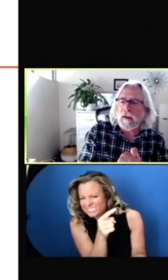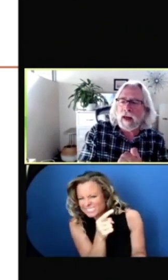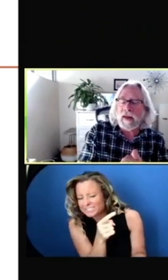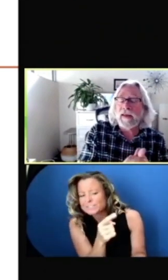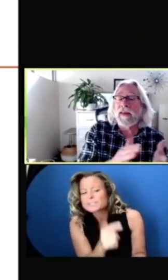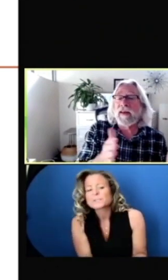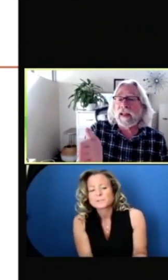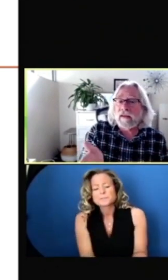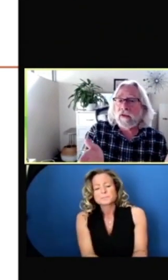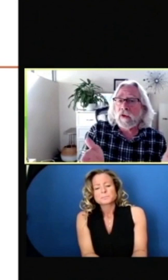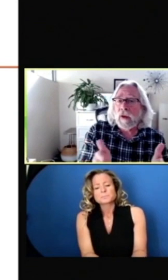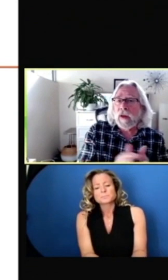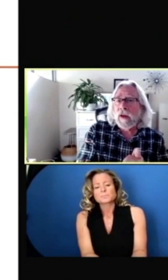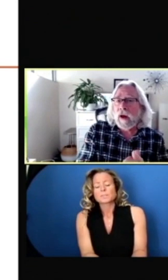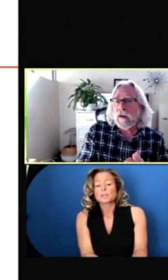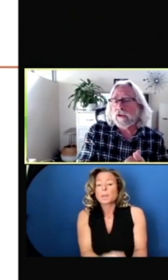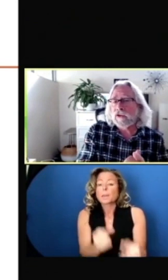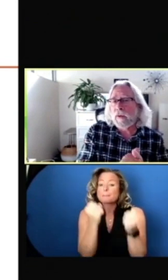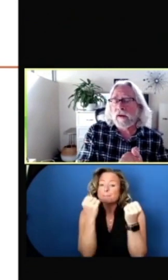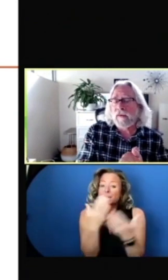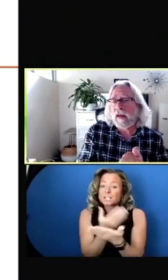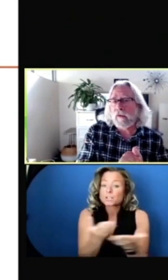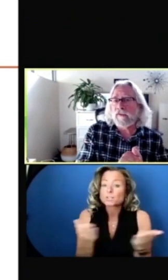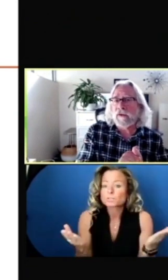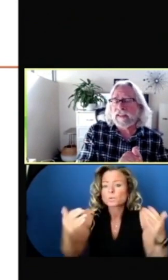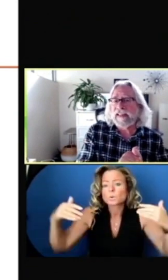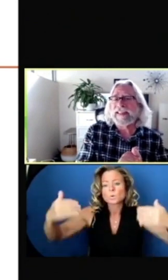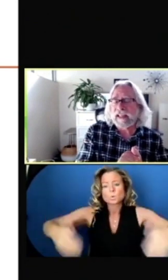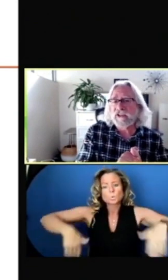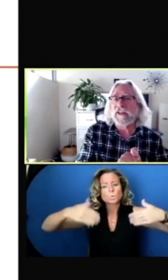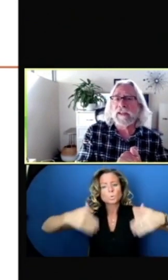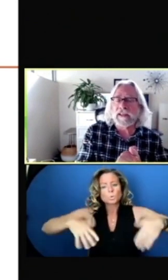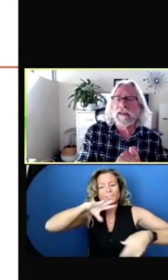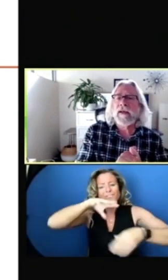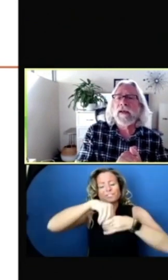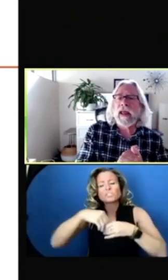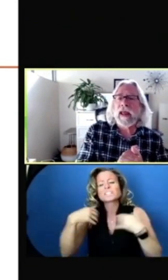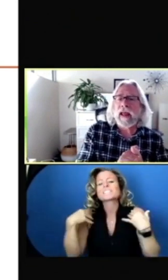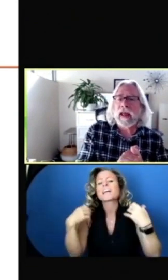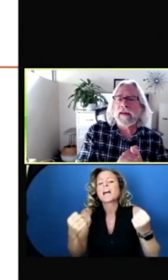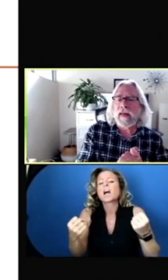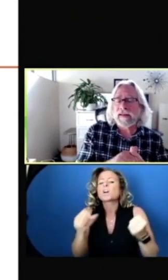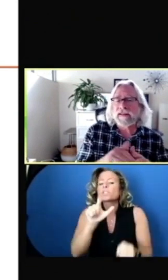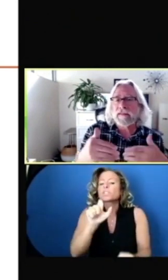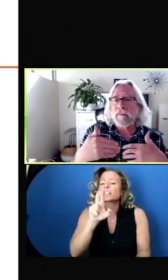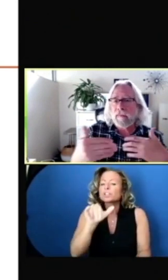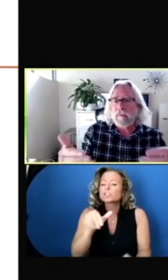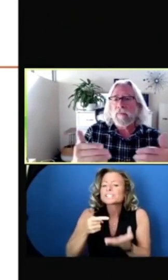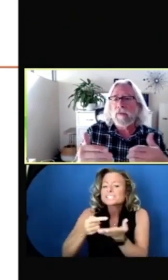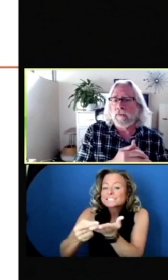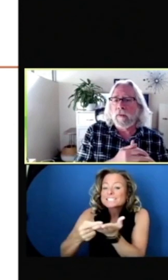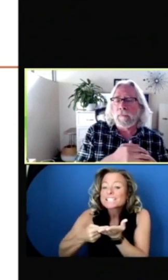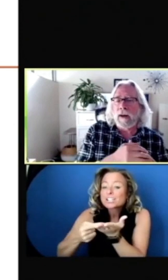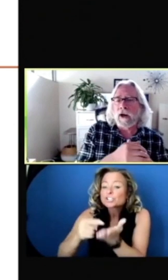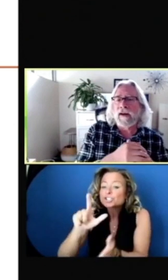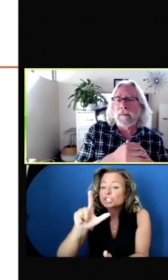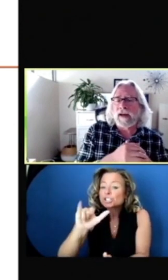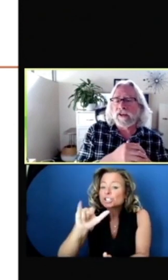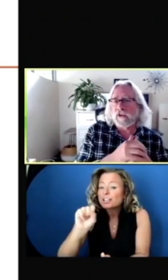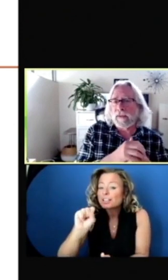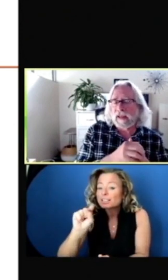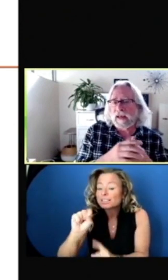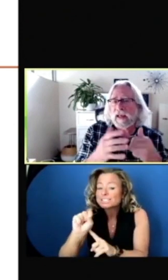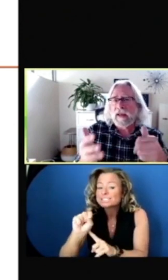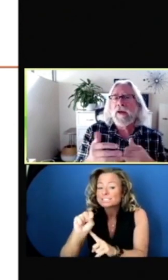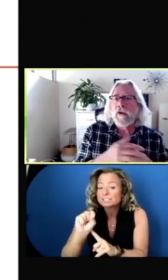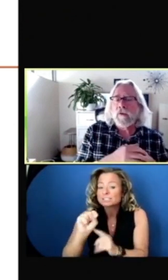that I think a lot of you are also part of the health literacy discussion list. And that's moderated by